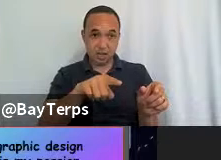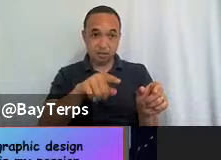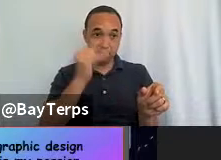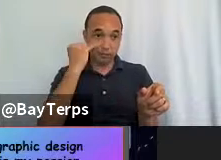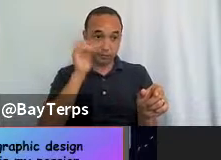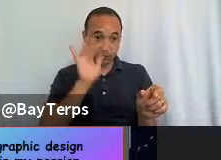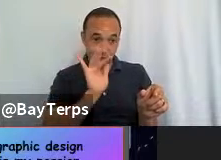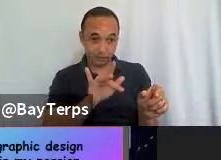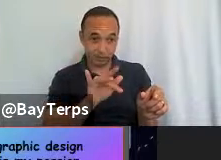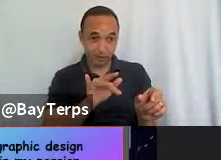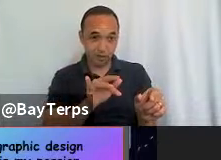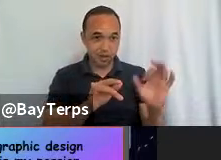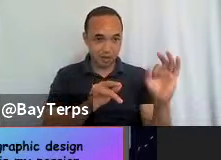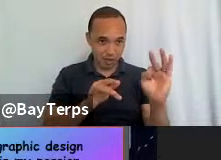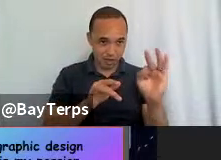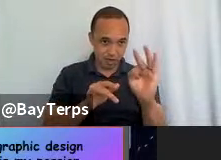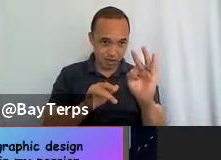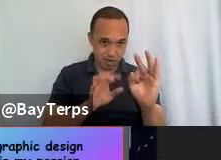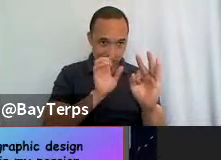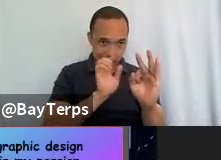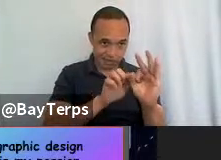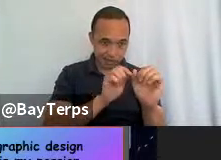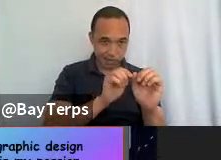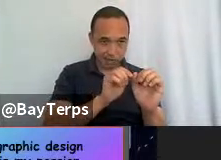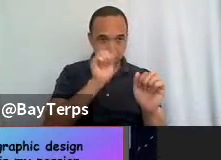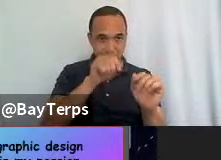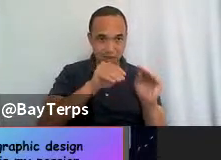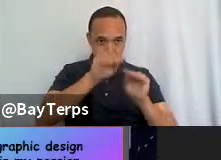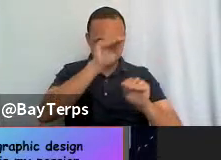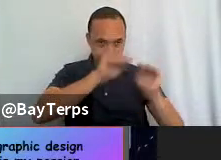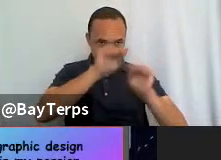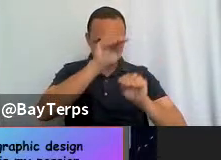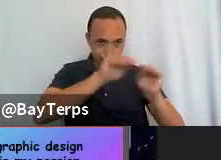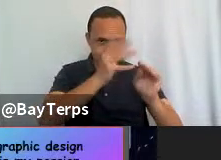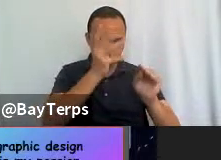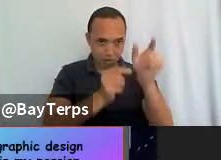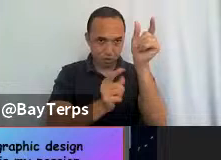3 dots over here, you can customize what tools go in there.